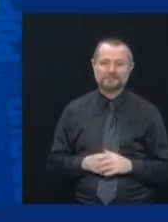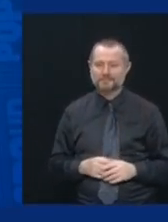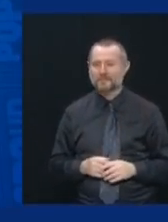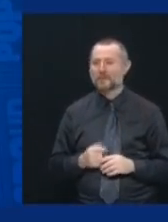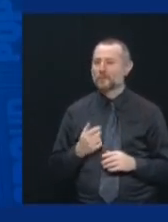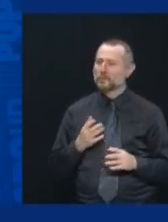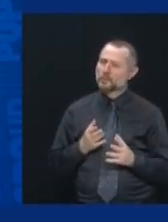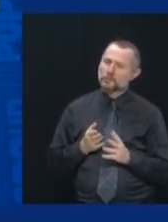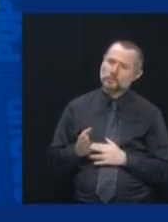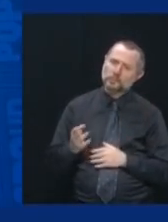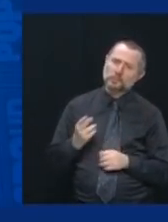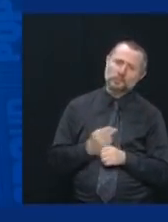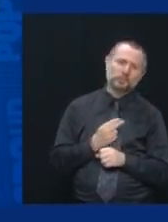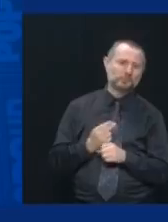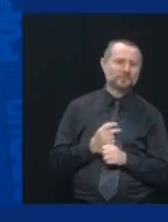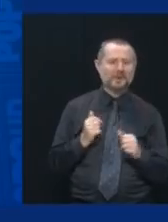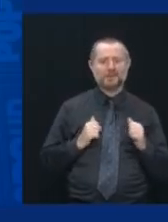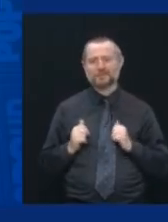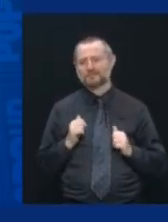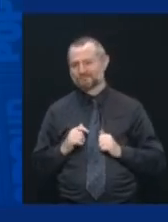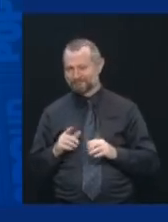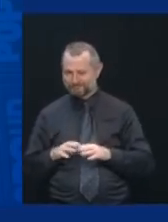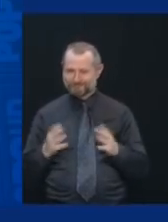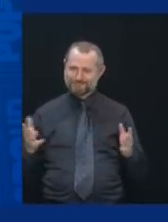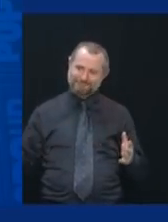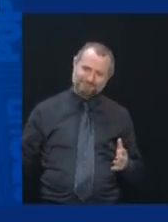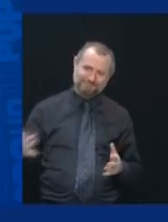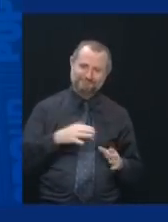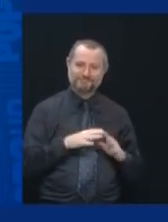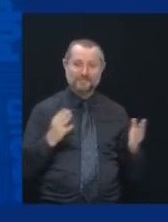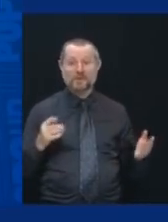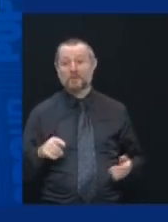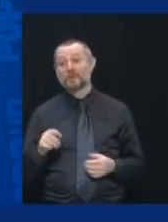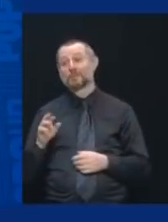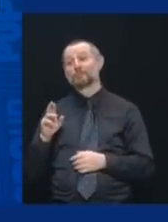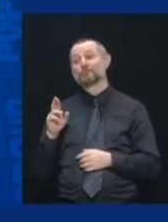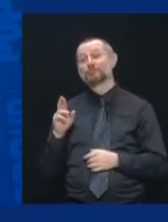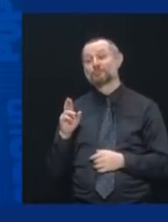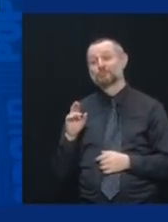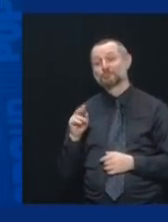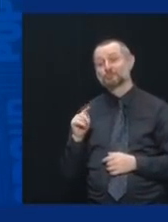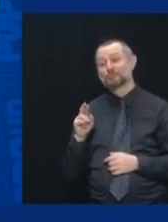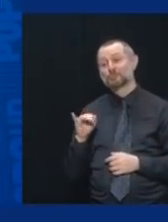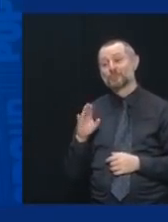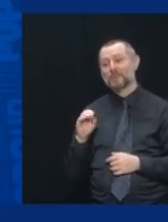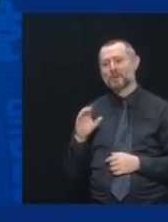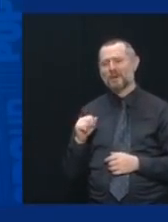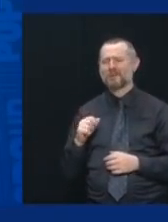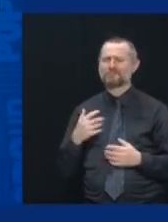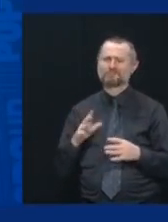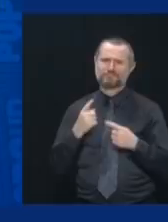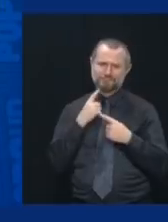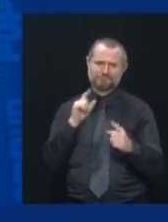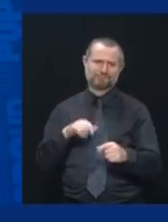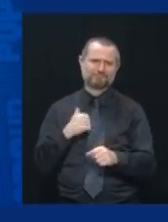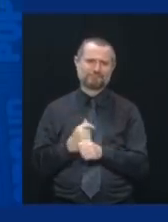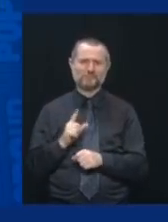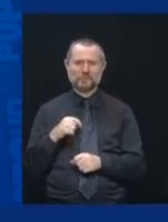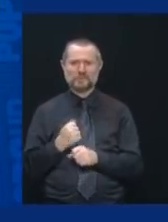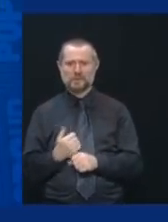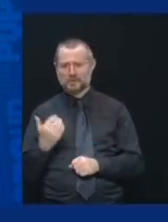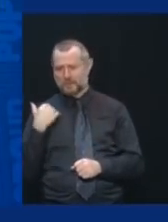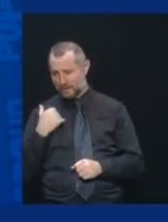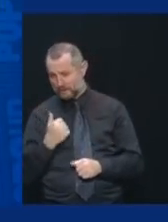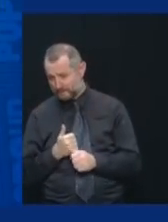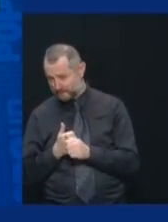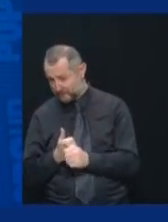the arts. So what Tribeca did so well 20 years ago, we now need on a massive scale